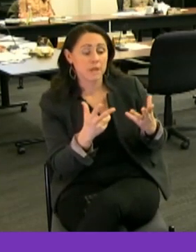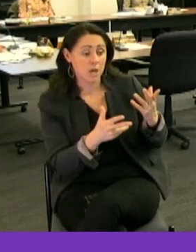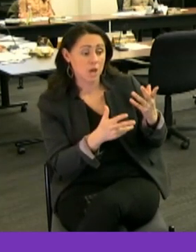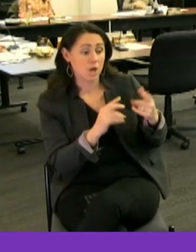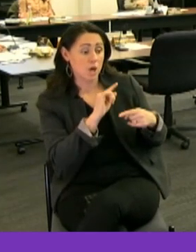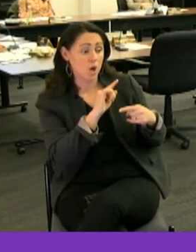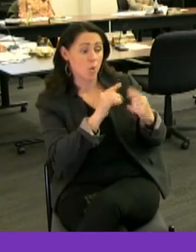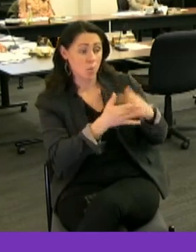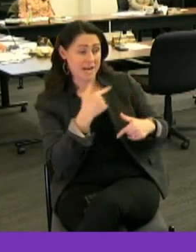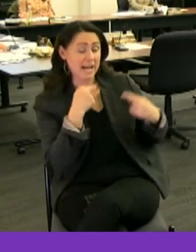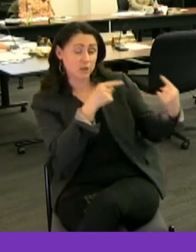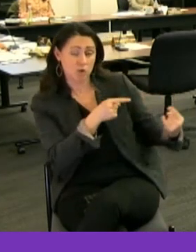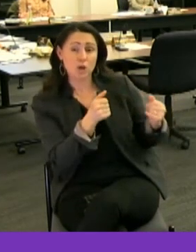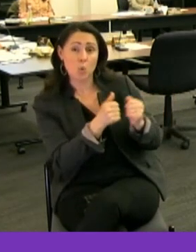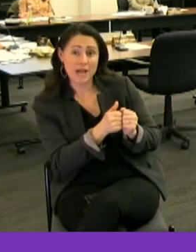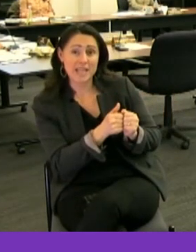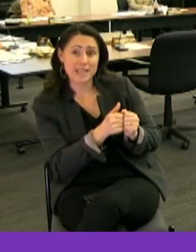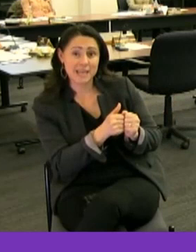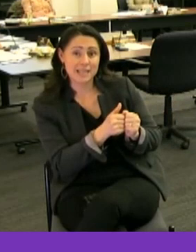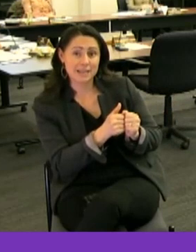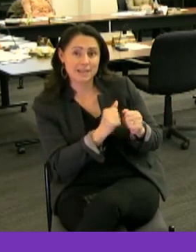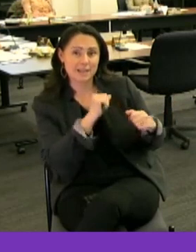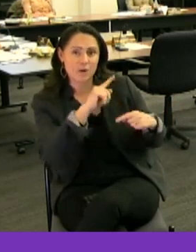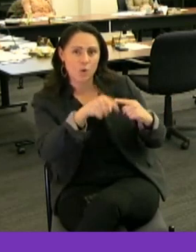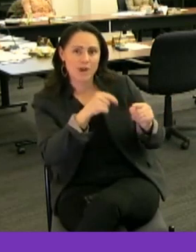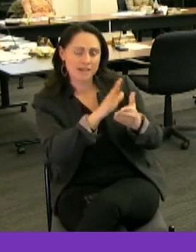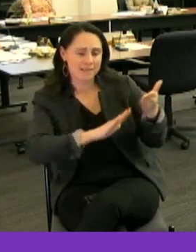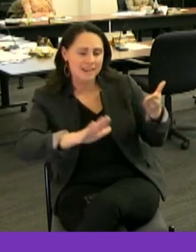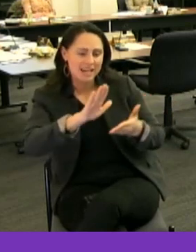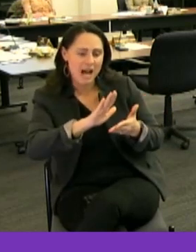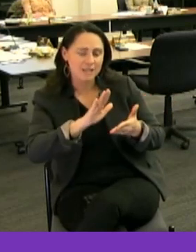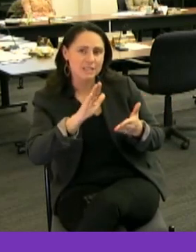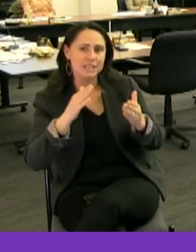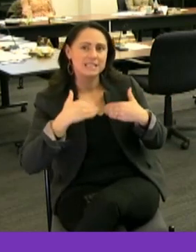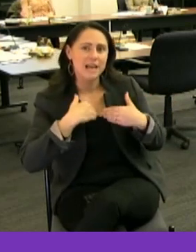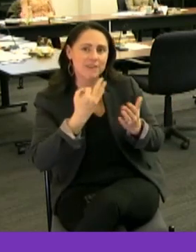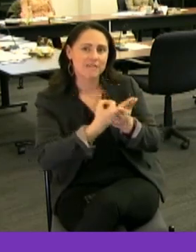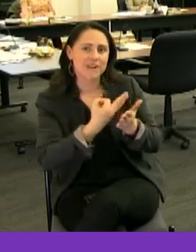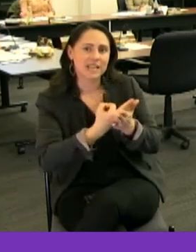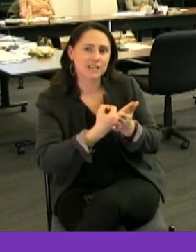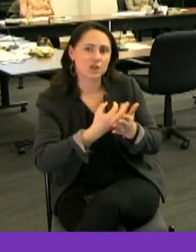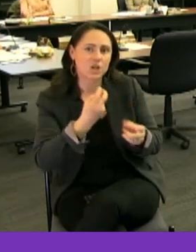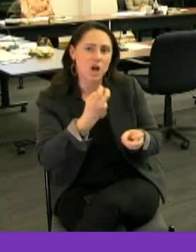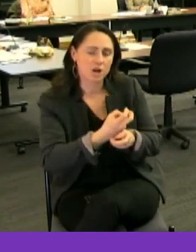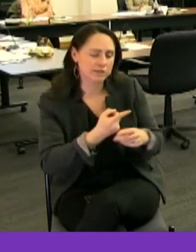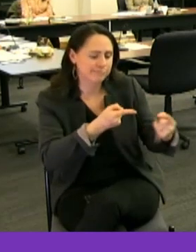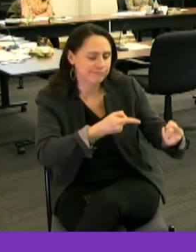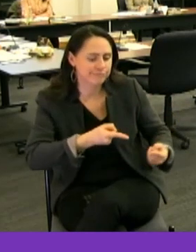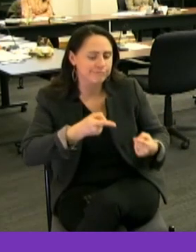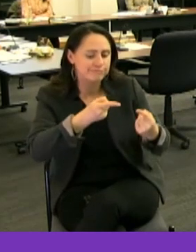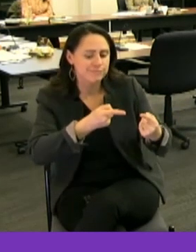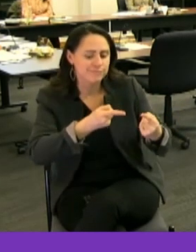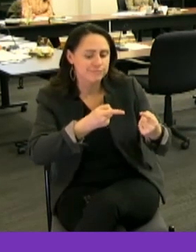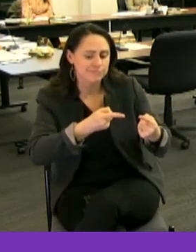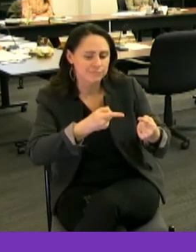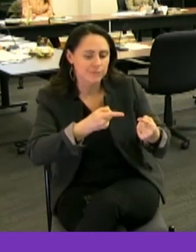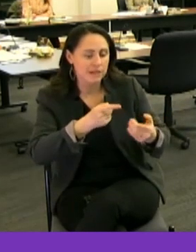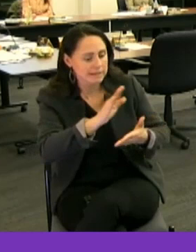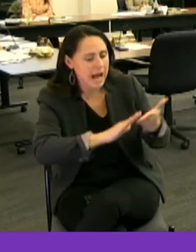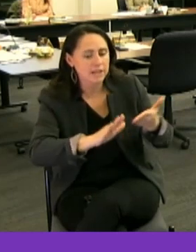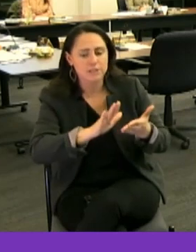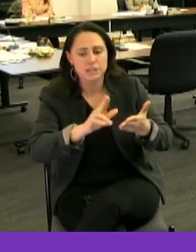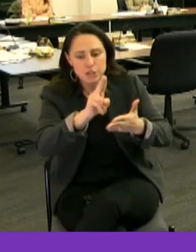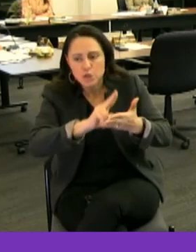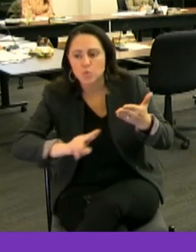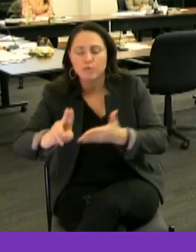What I struggle with is that when the college is having a financial hardship, colleges rather,